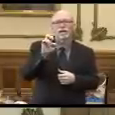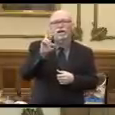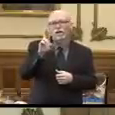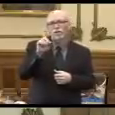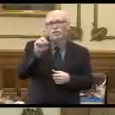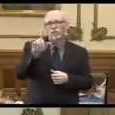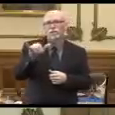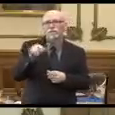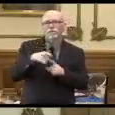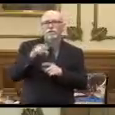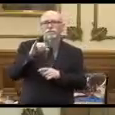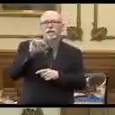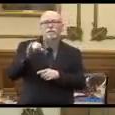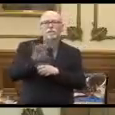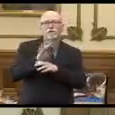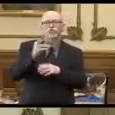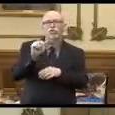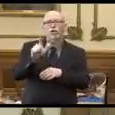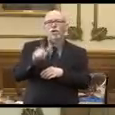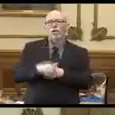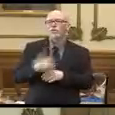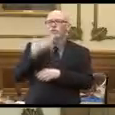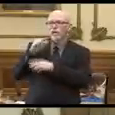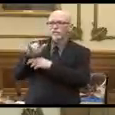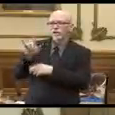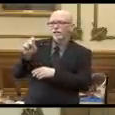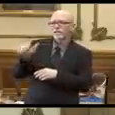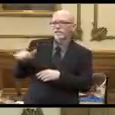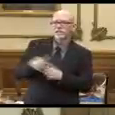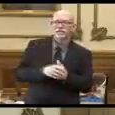Business Journal. Good afternoon, Lindsay.